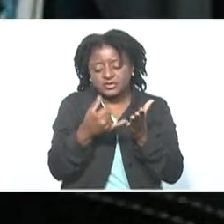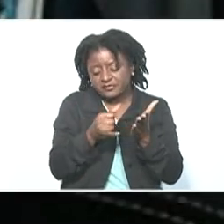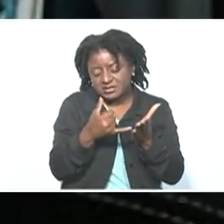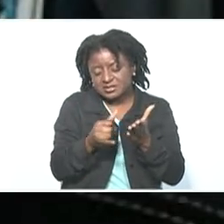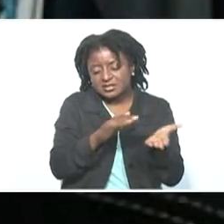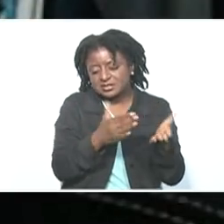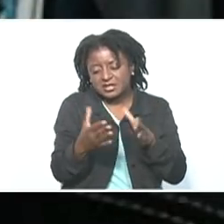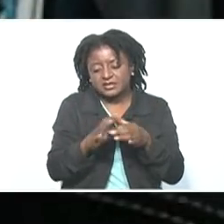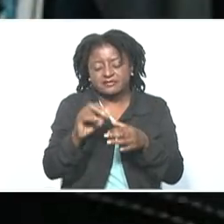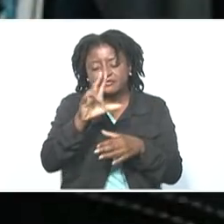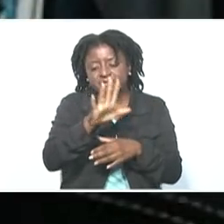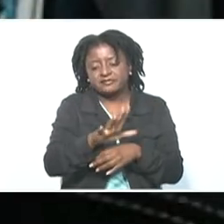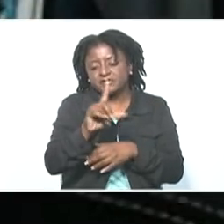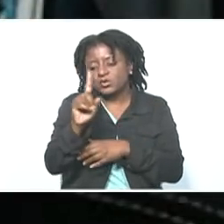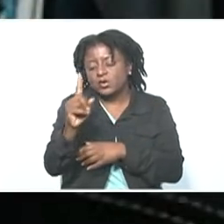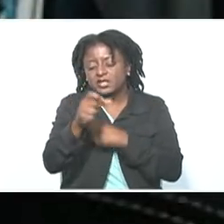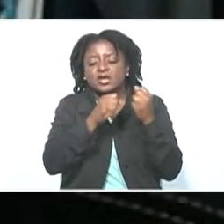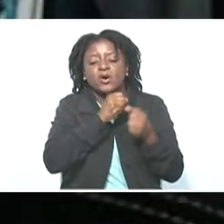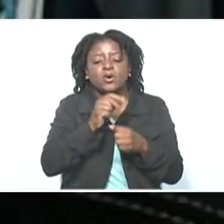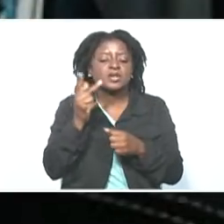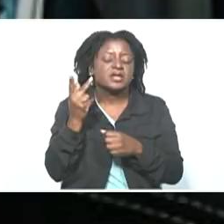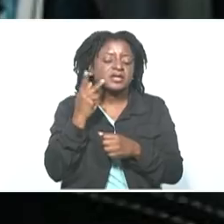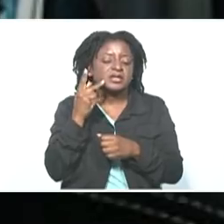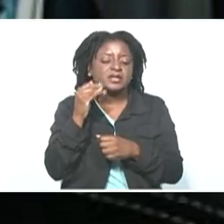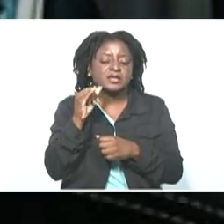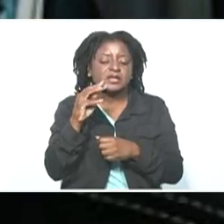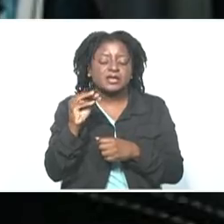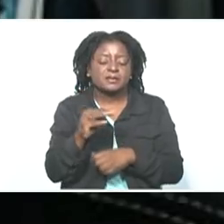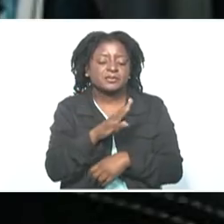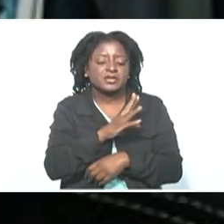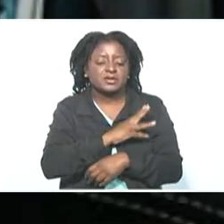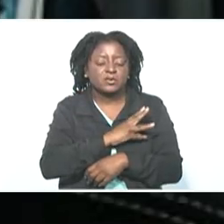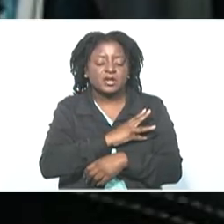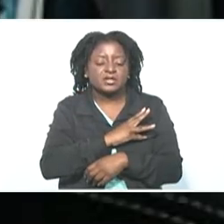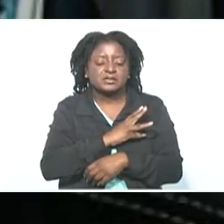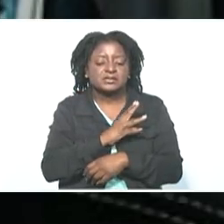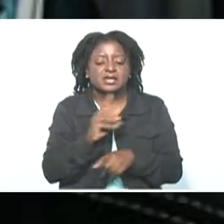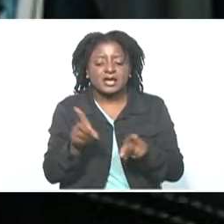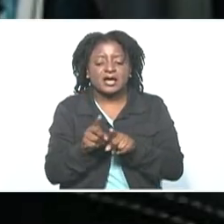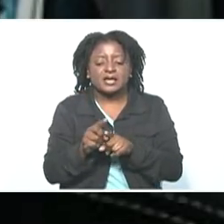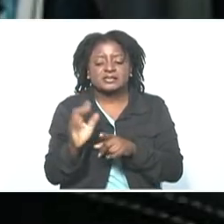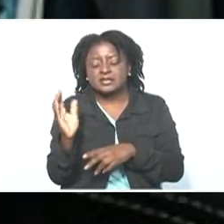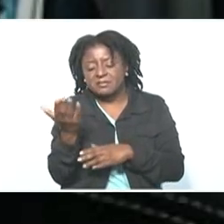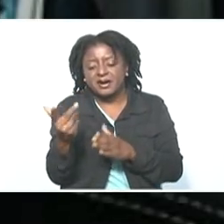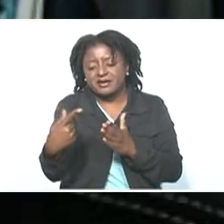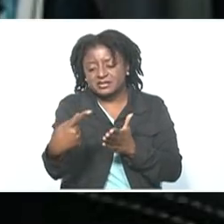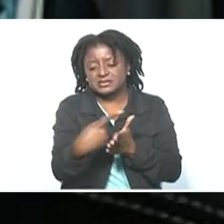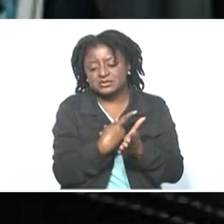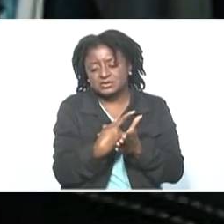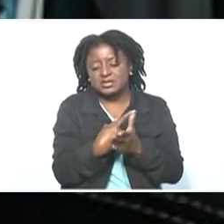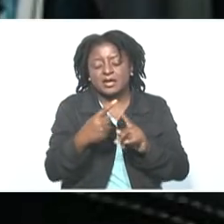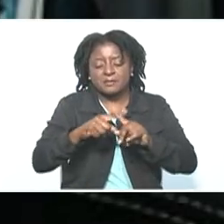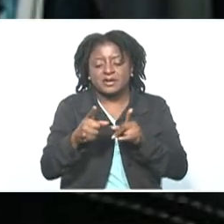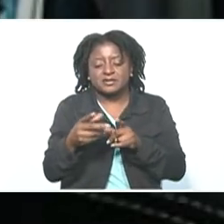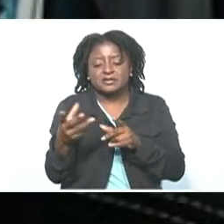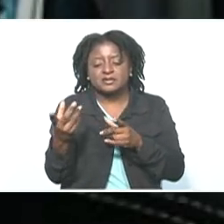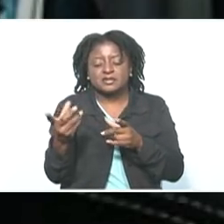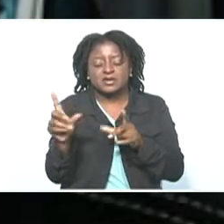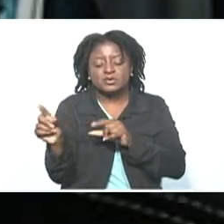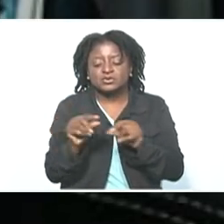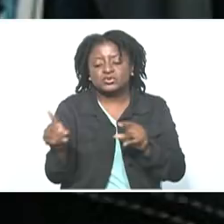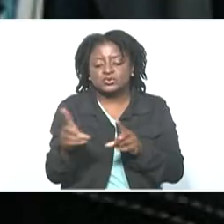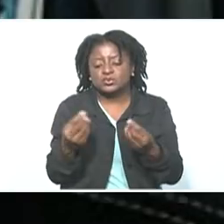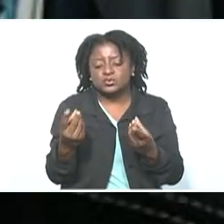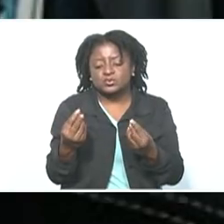investigate the death of 51-year-old Kimberly Wallace as an apparent suicide. However, an autopsy will be performed to determine the exact cause of